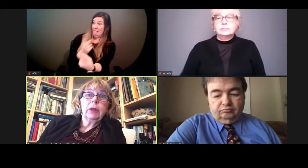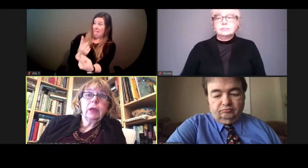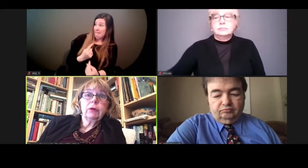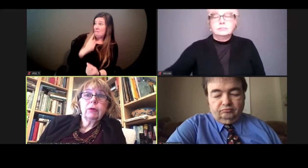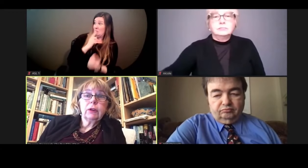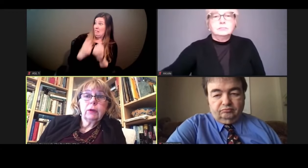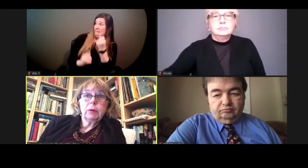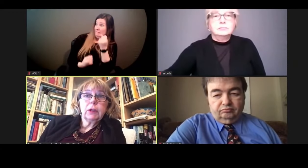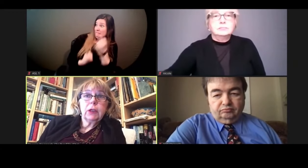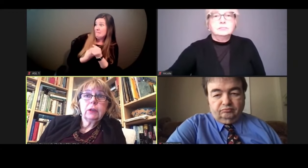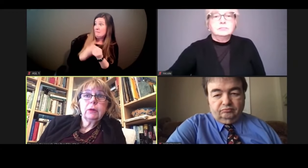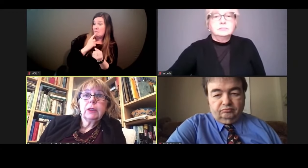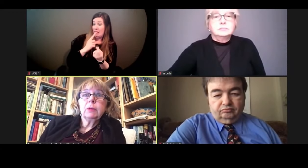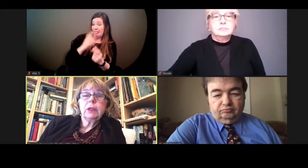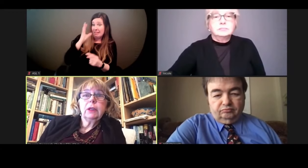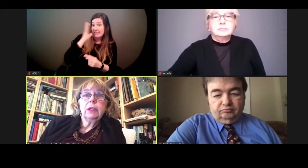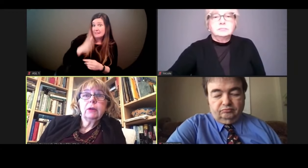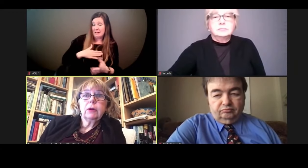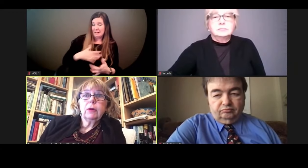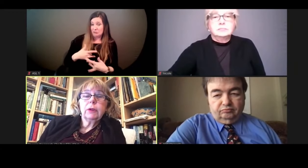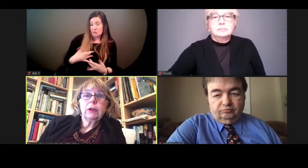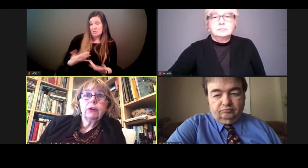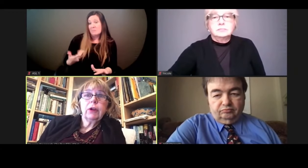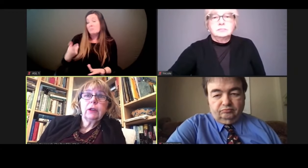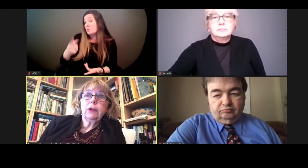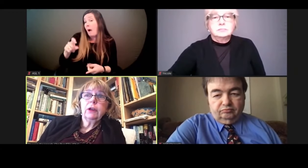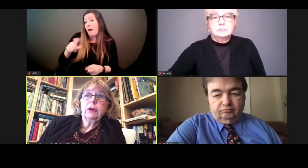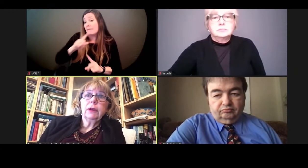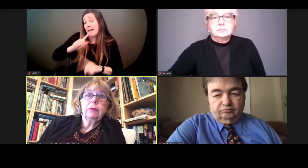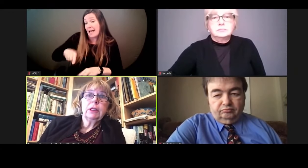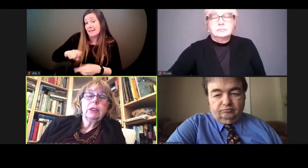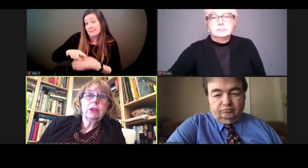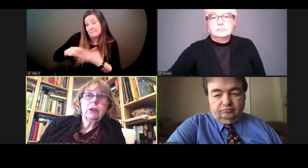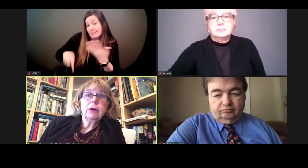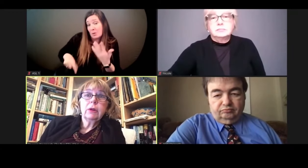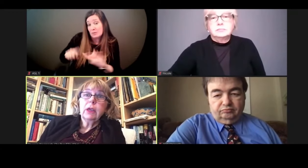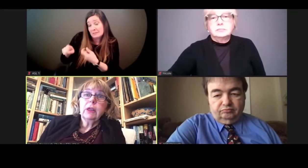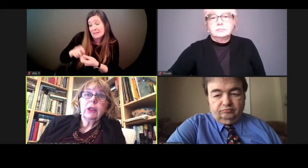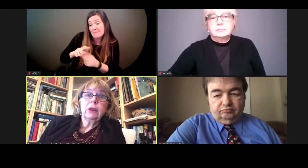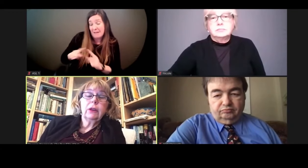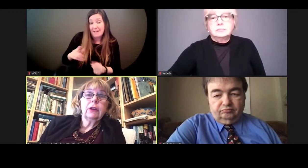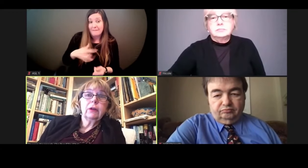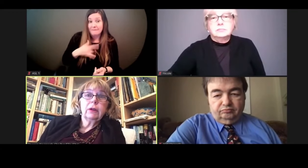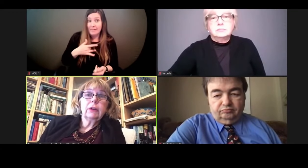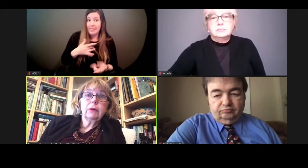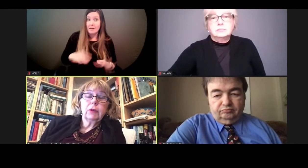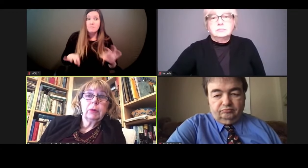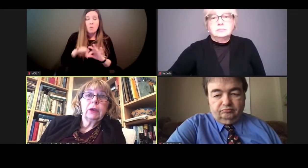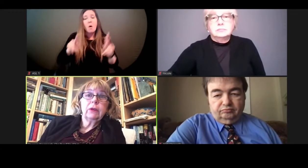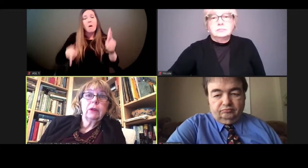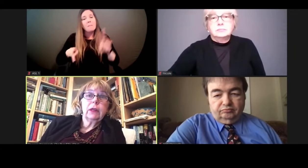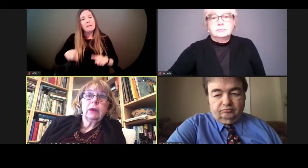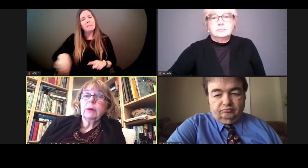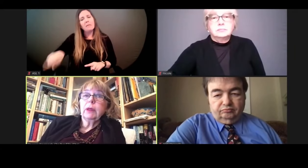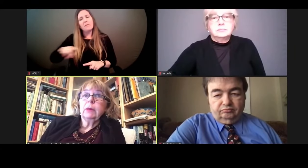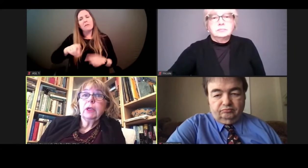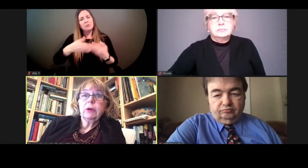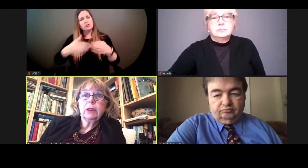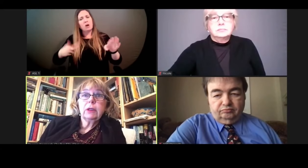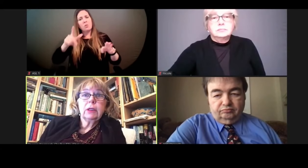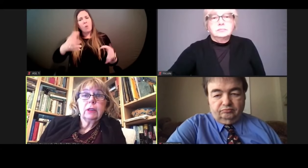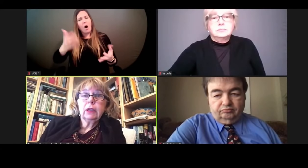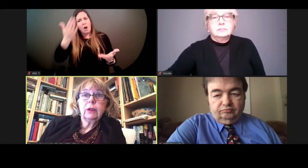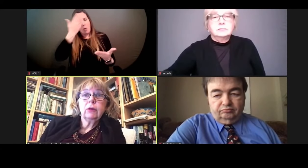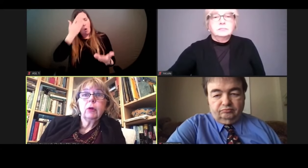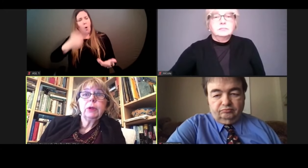you don't have to address those particular ones, but I think there's an overall strategy here that we need to know that there is a response. I'm hearing